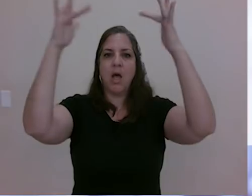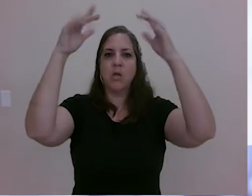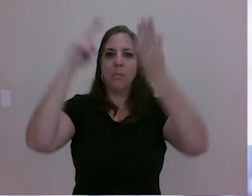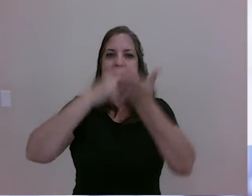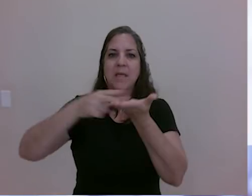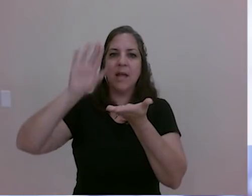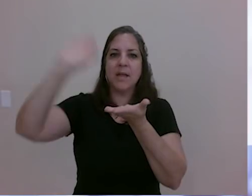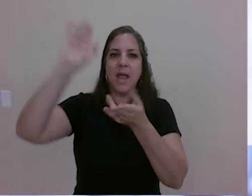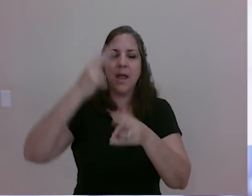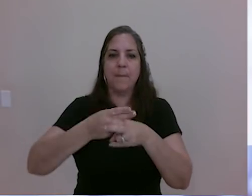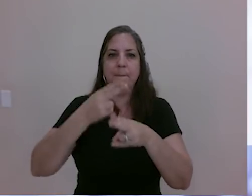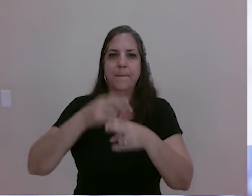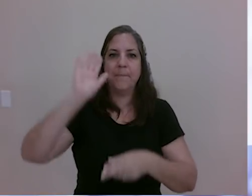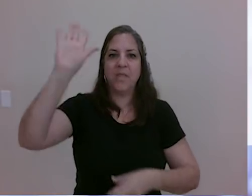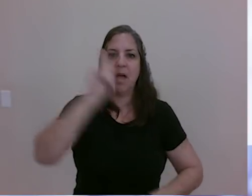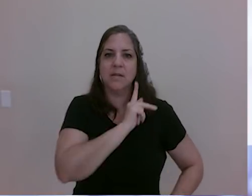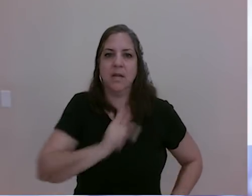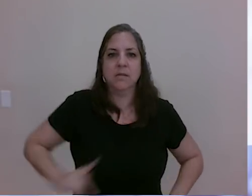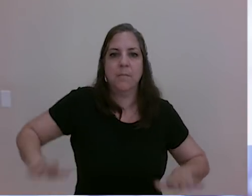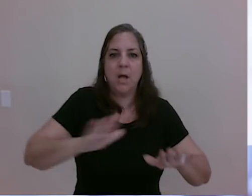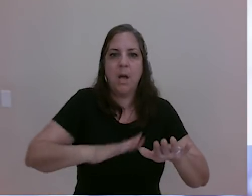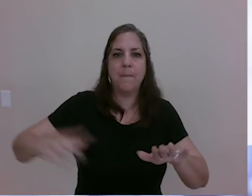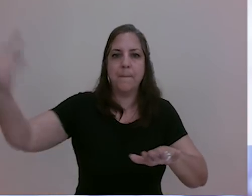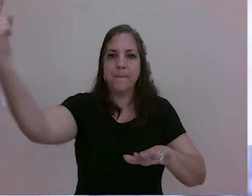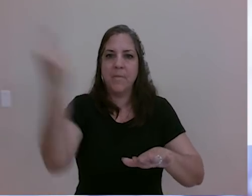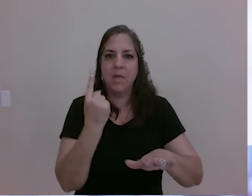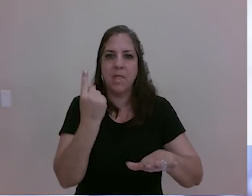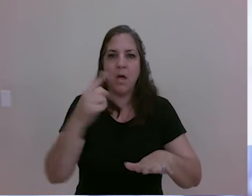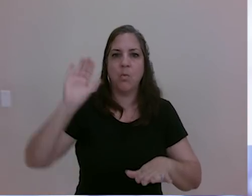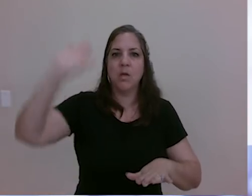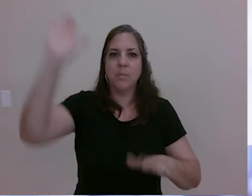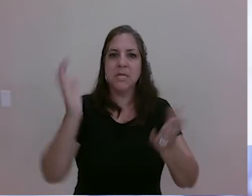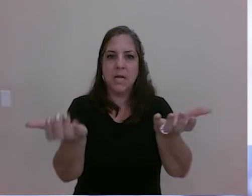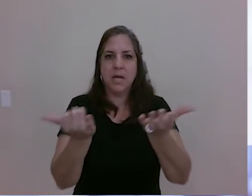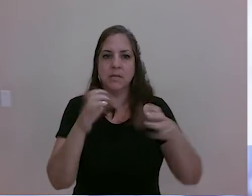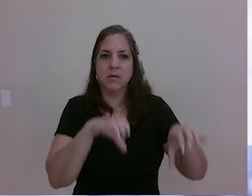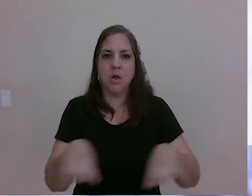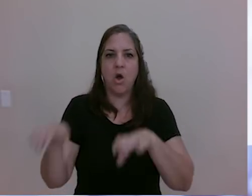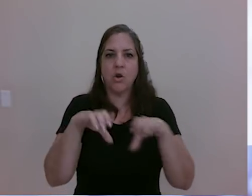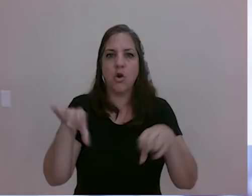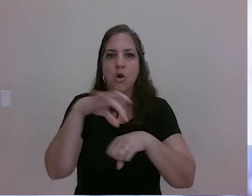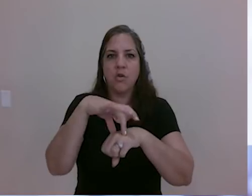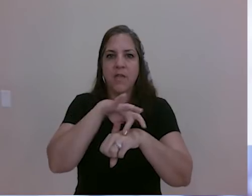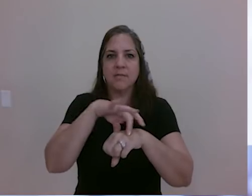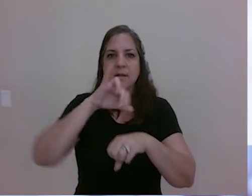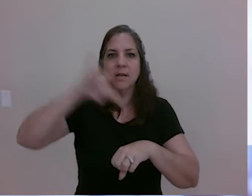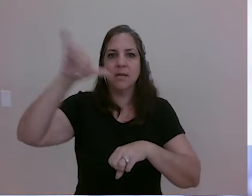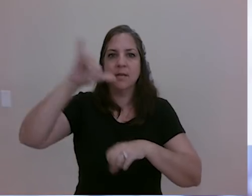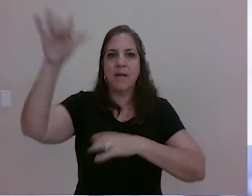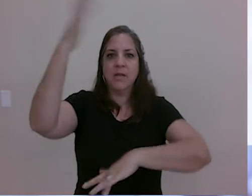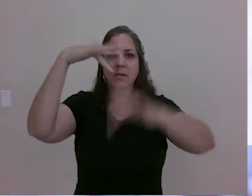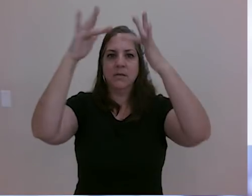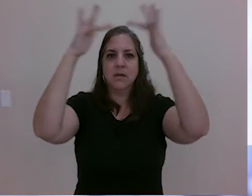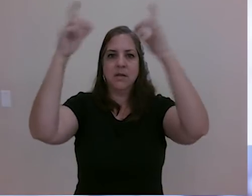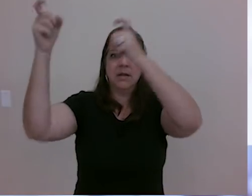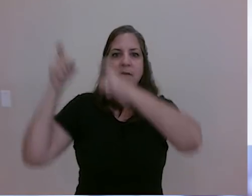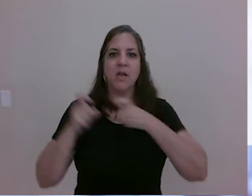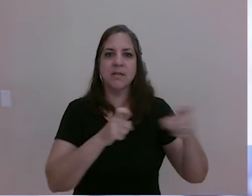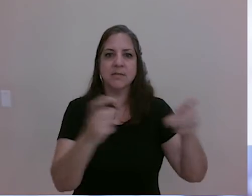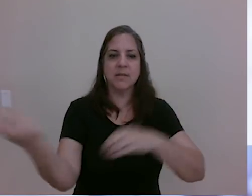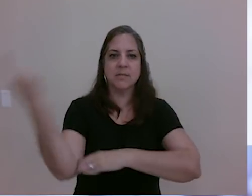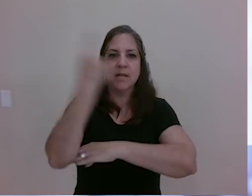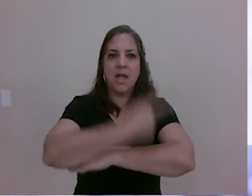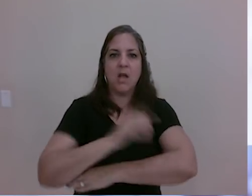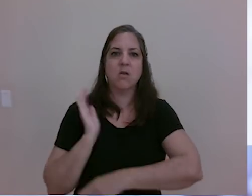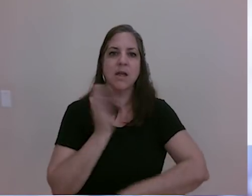name. Thy kingdom come, thy will be done, on earth as it is in heaven. Give us this day our